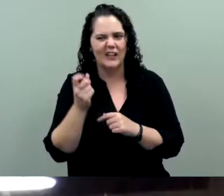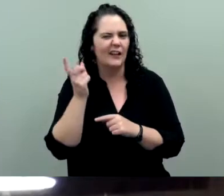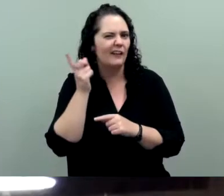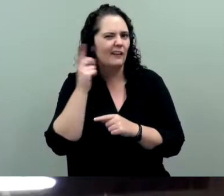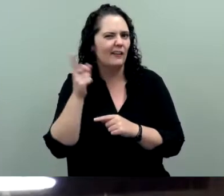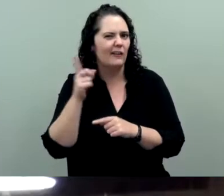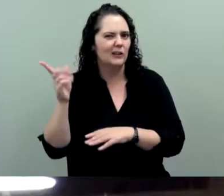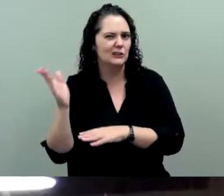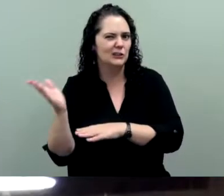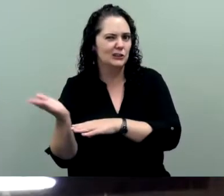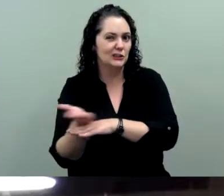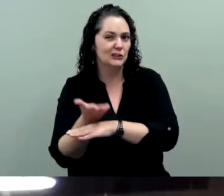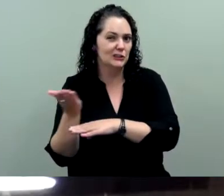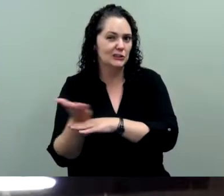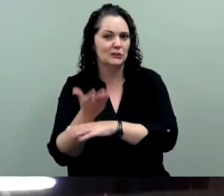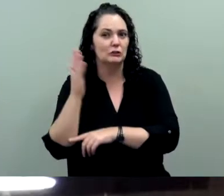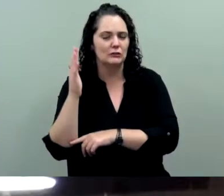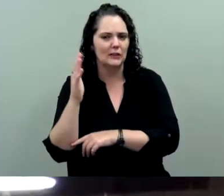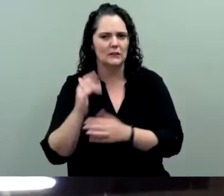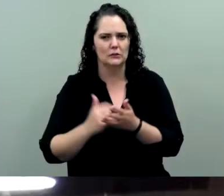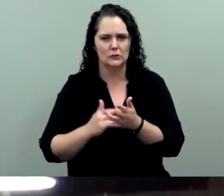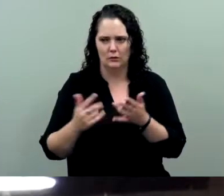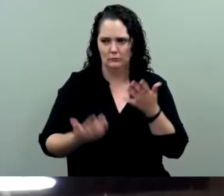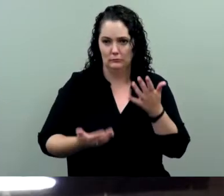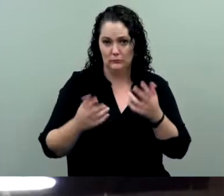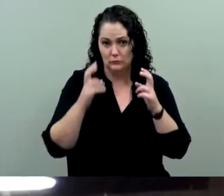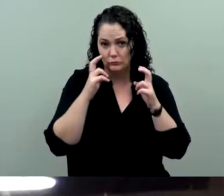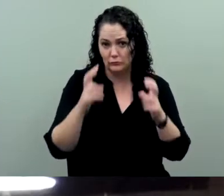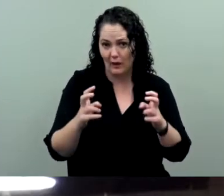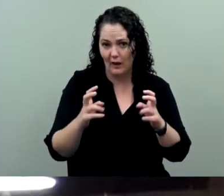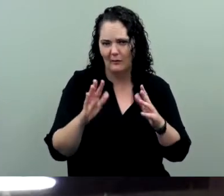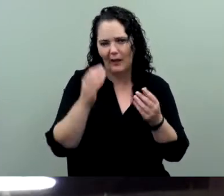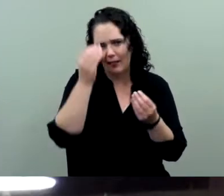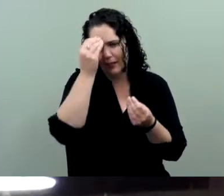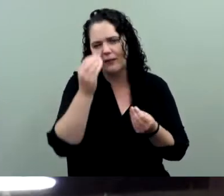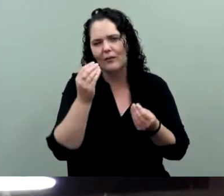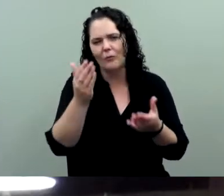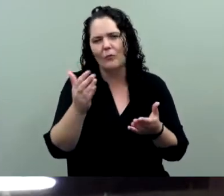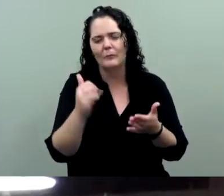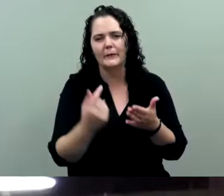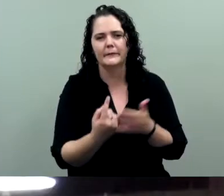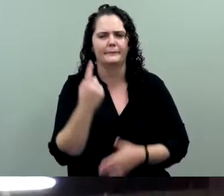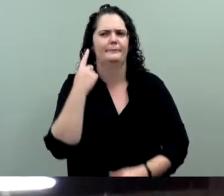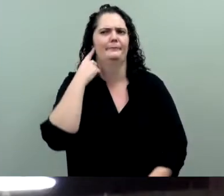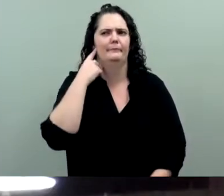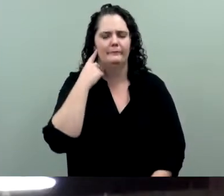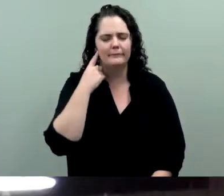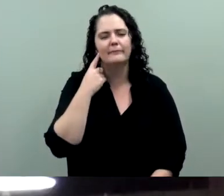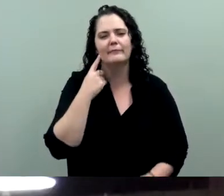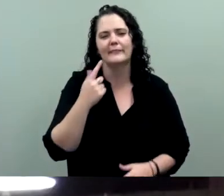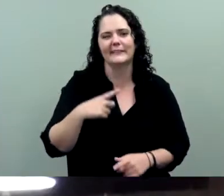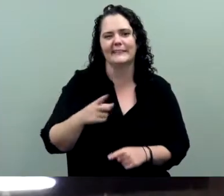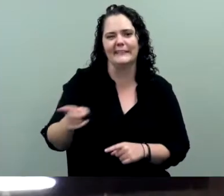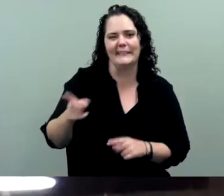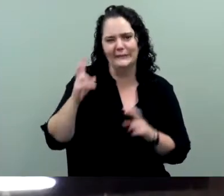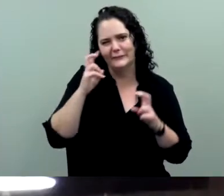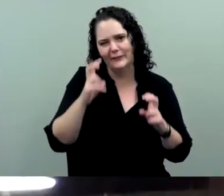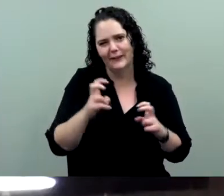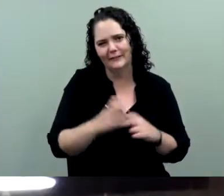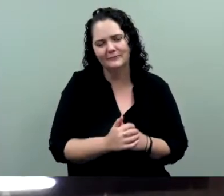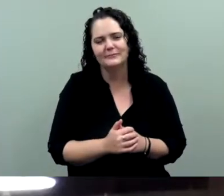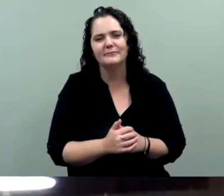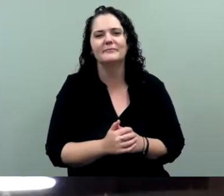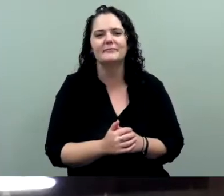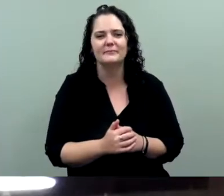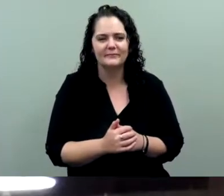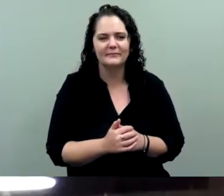running, but you might occasionally hear a train go by in the background. So apologies for that if that happens. All right, let's dive right